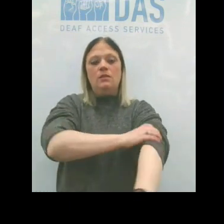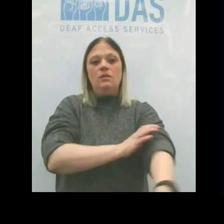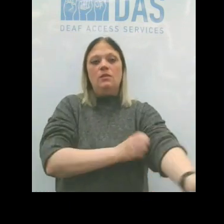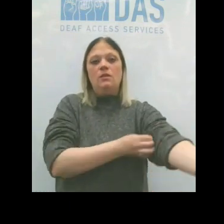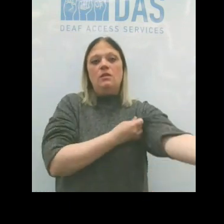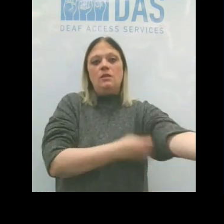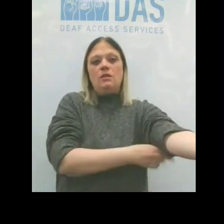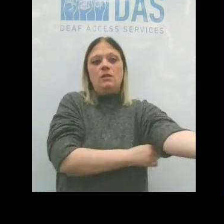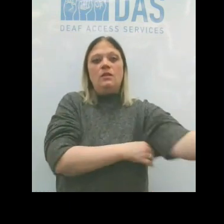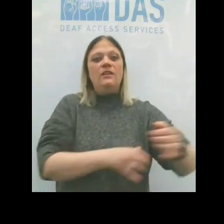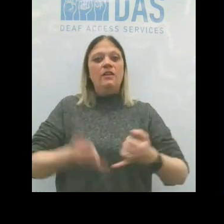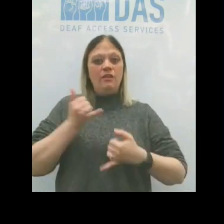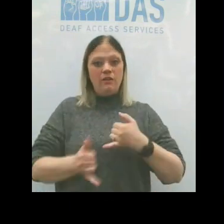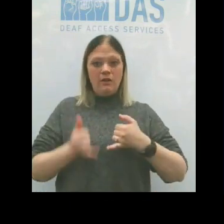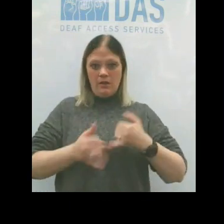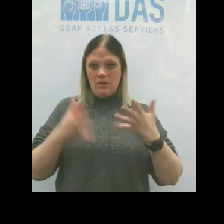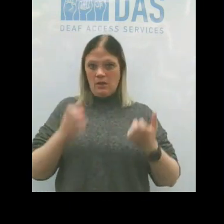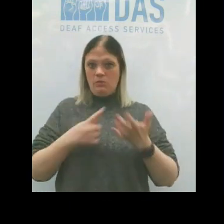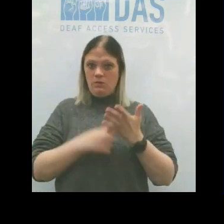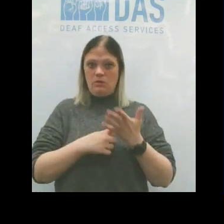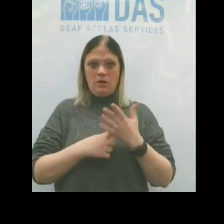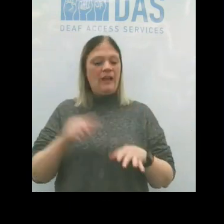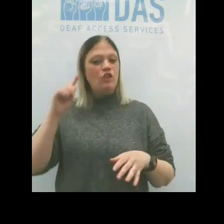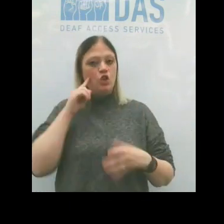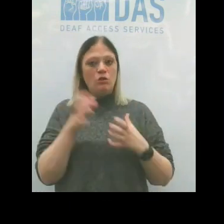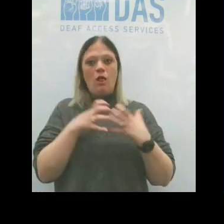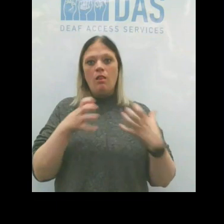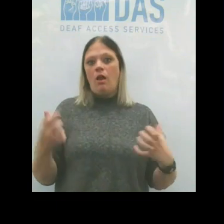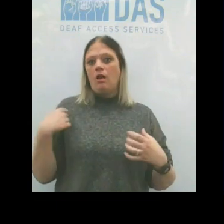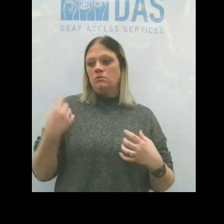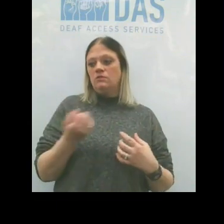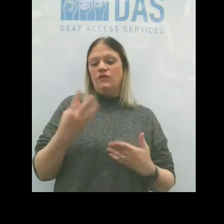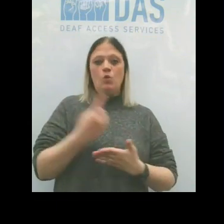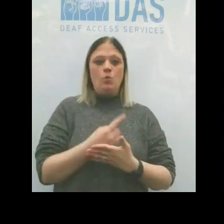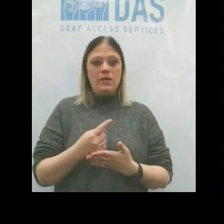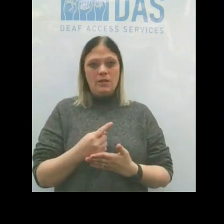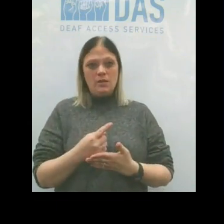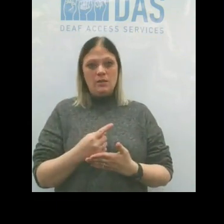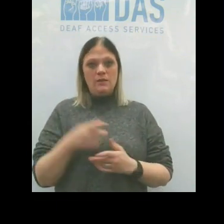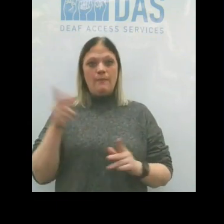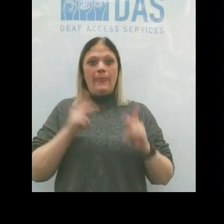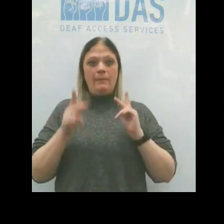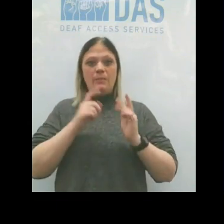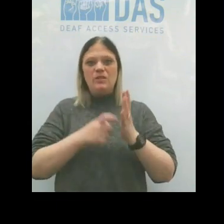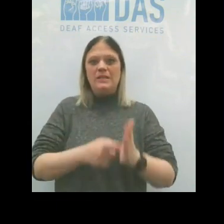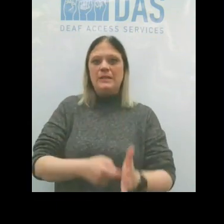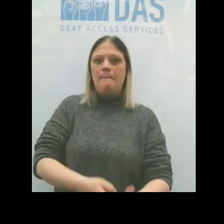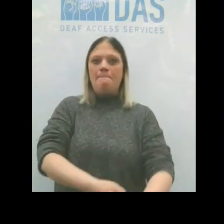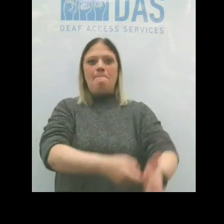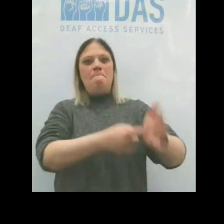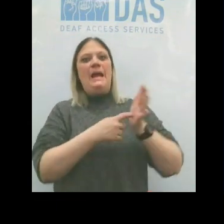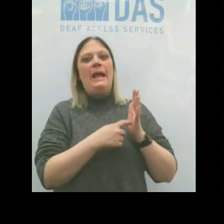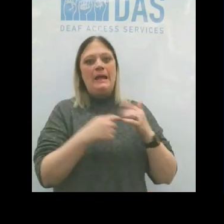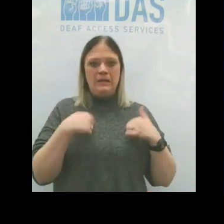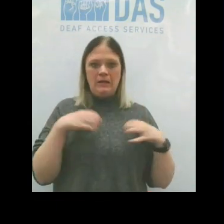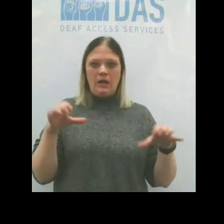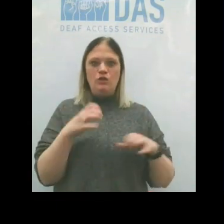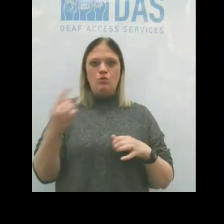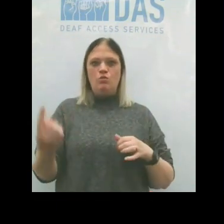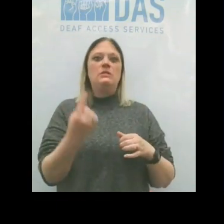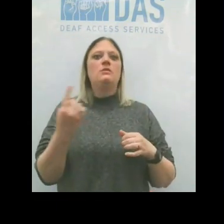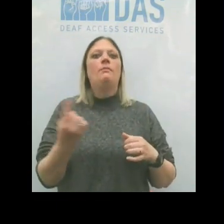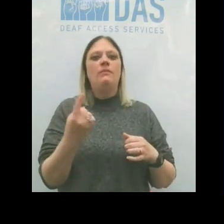I want to talk about something that I've heard a lot in the last few weeks, and that's people demanding that I do something or